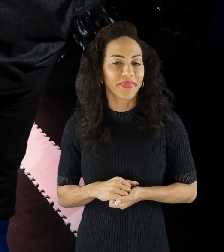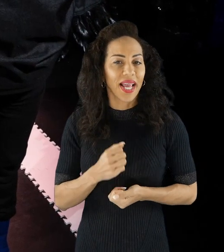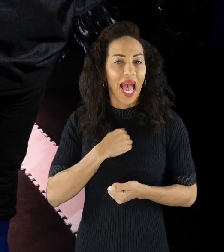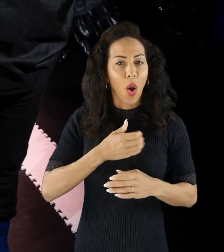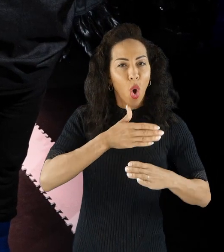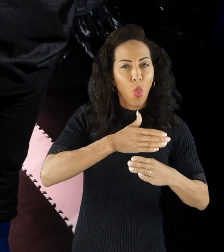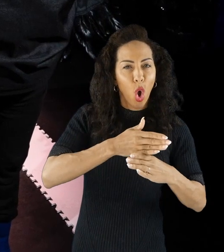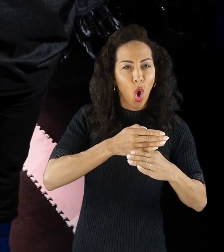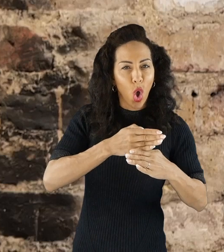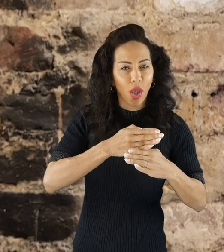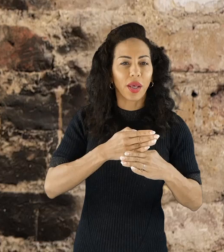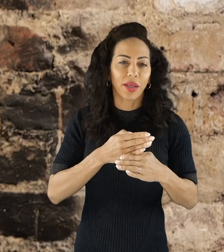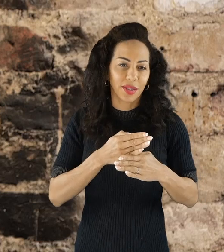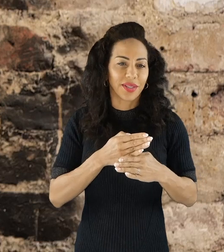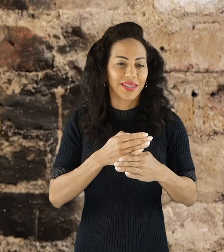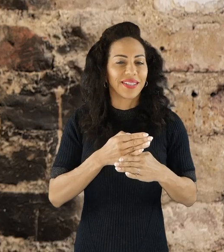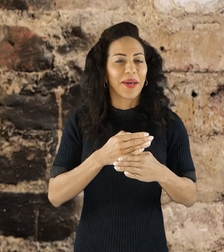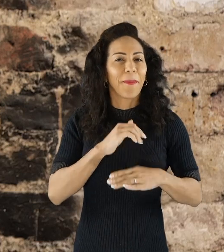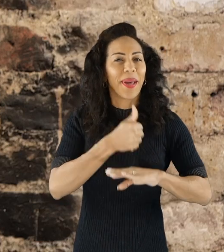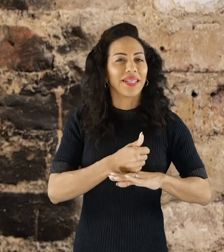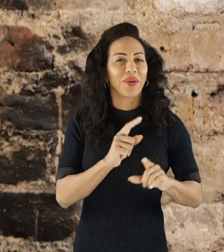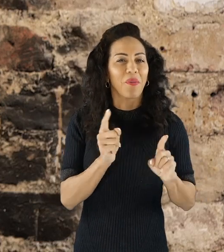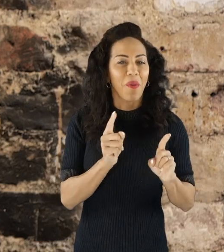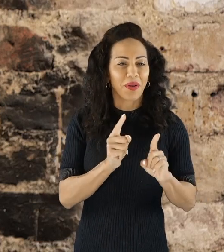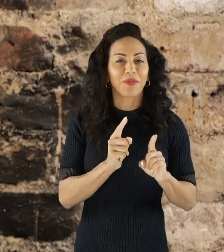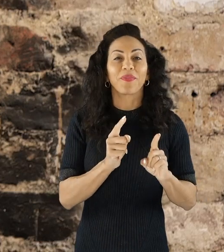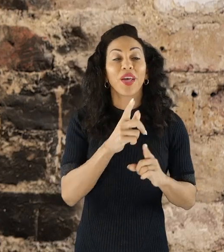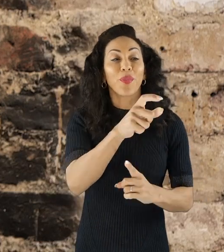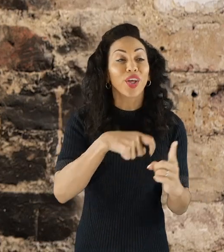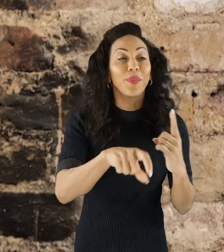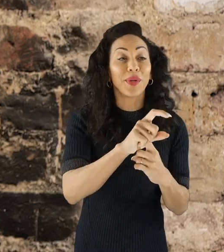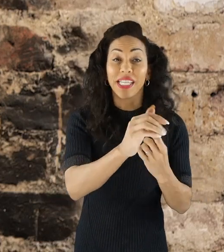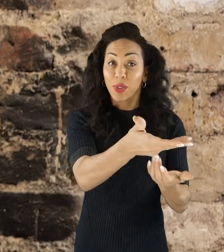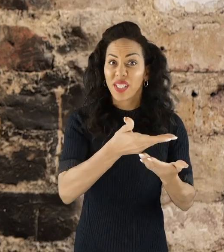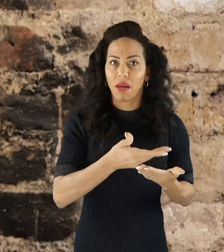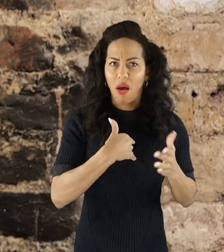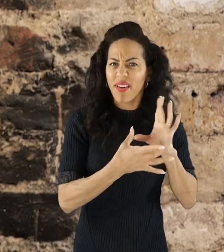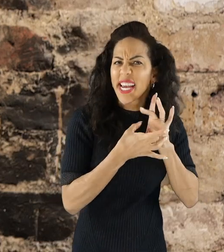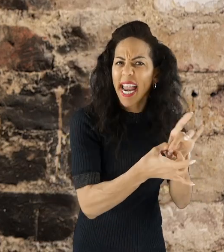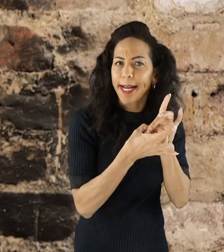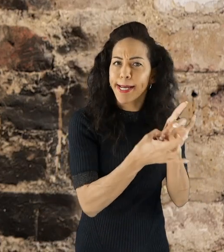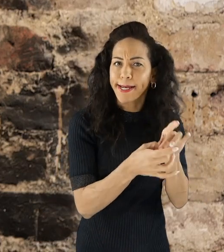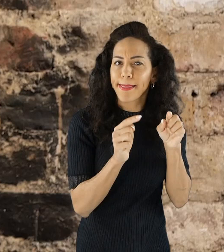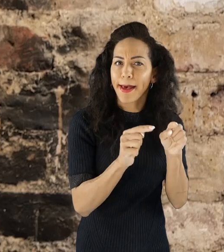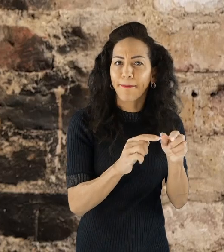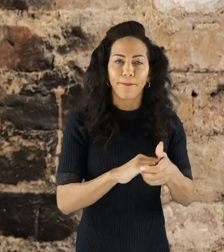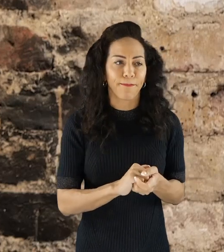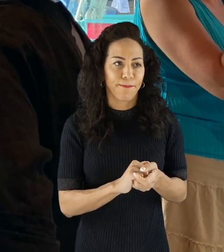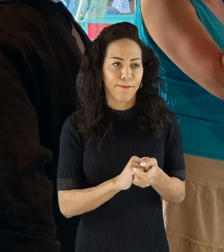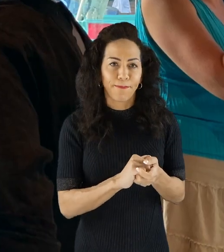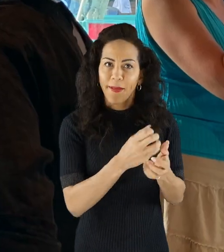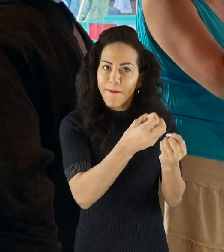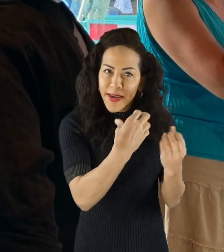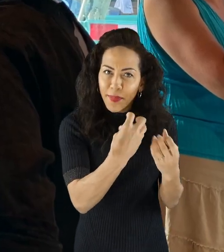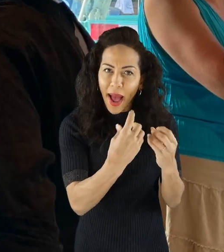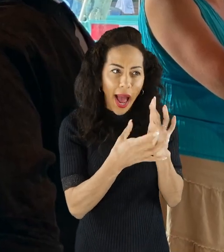been based on a real connectedness with the communities that we serve, and by getting kind of feedback from them